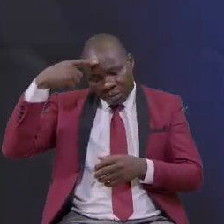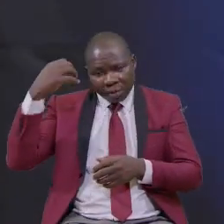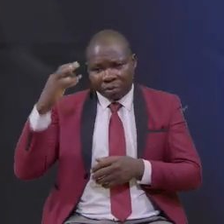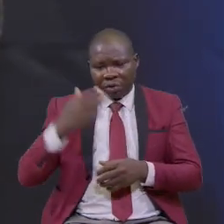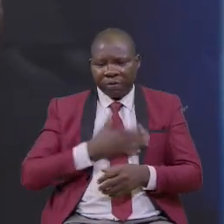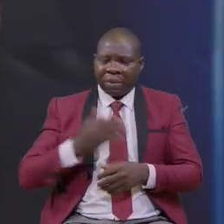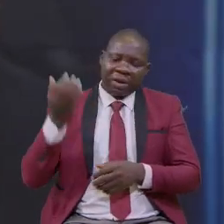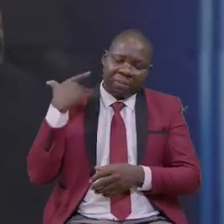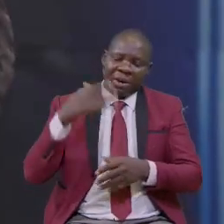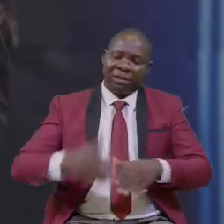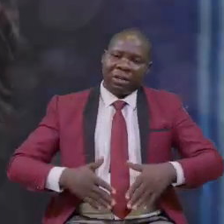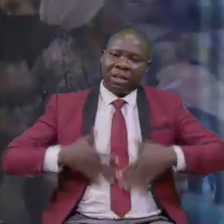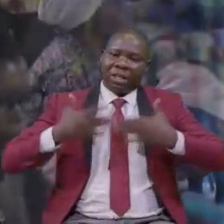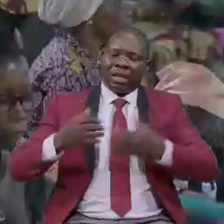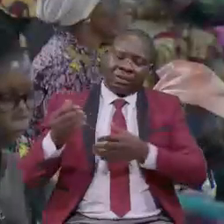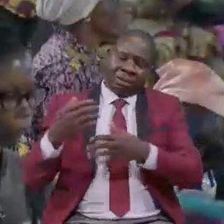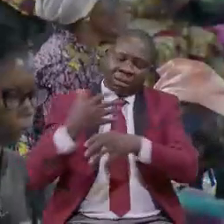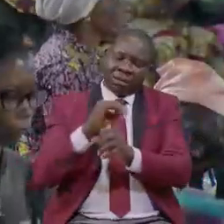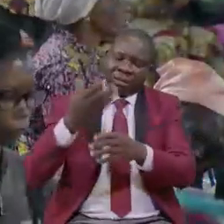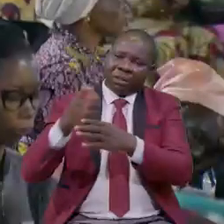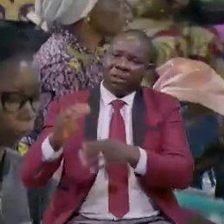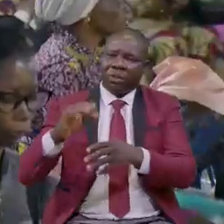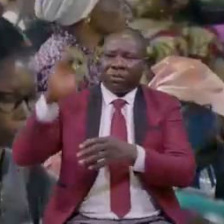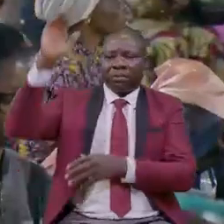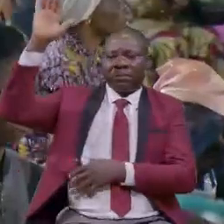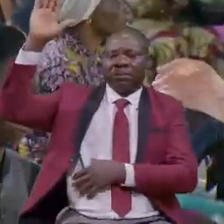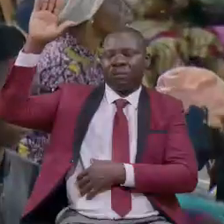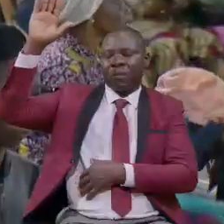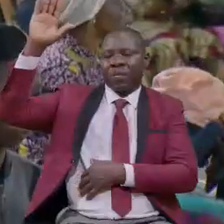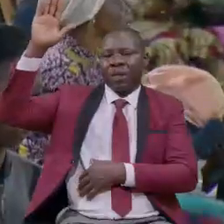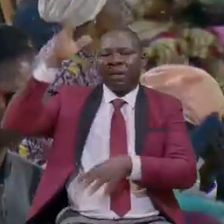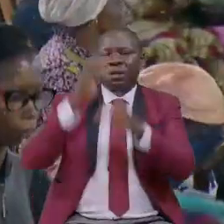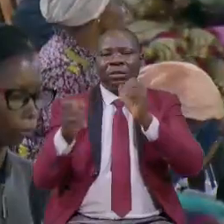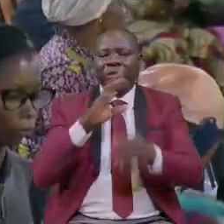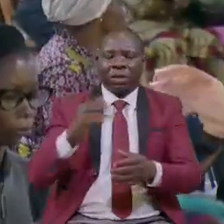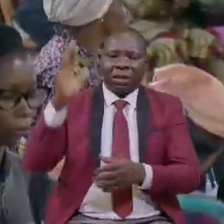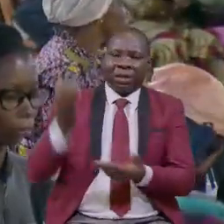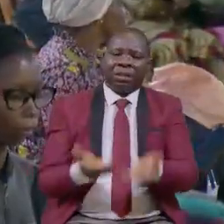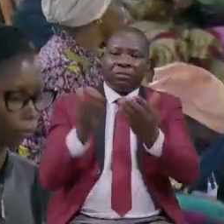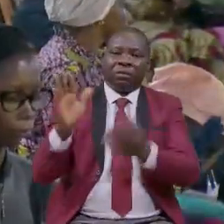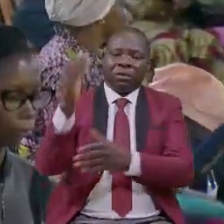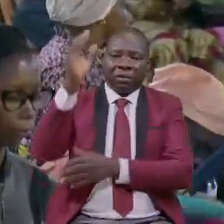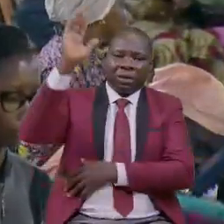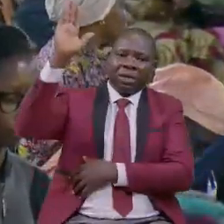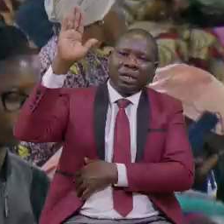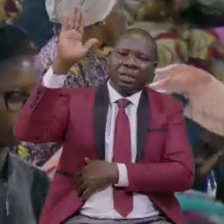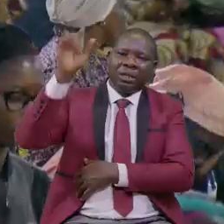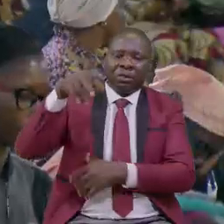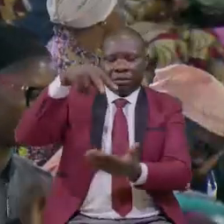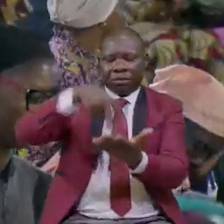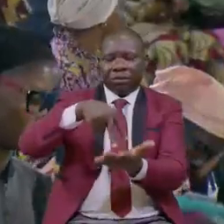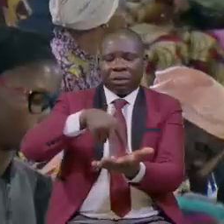past life taken away. Raise up your hand, raise up your hand. If you are raising up your hand, you stand up.